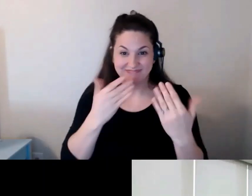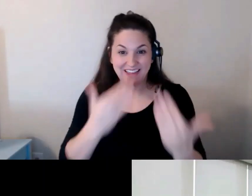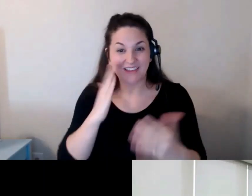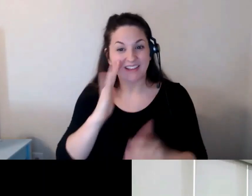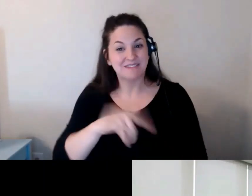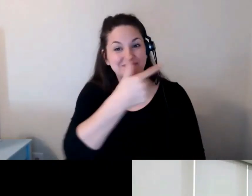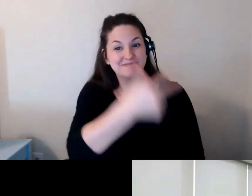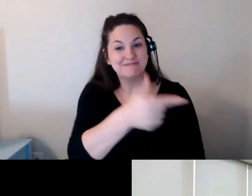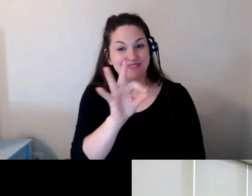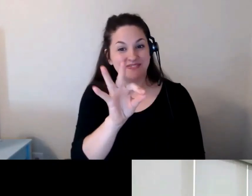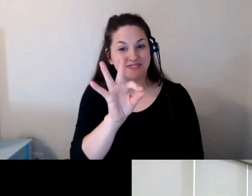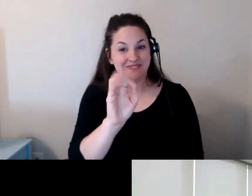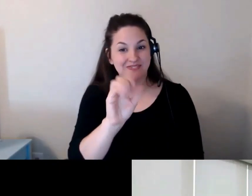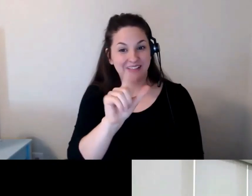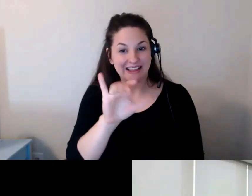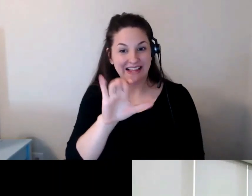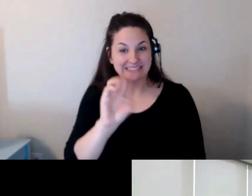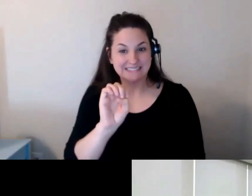over to Felice.